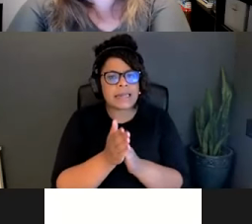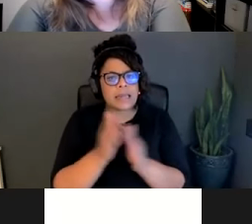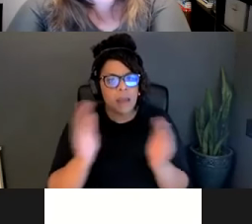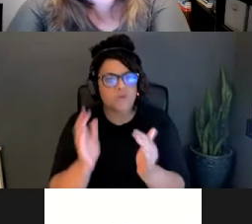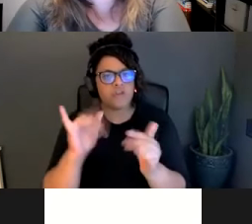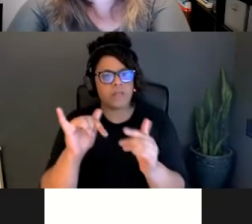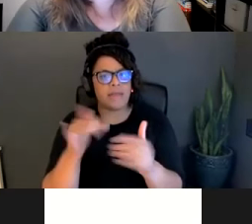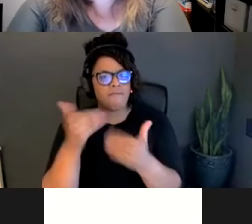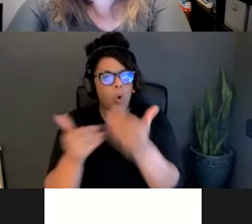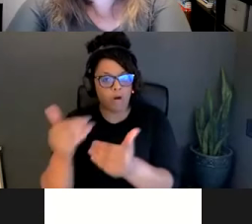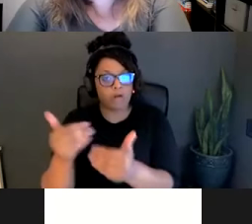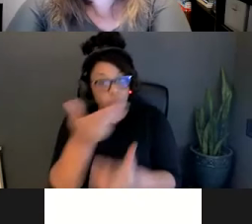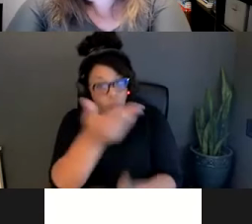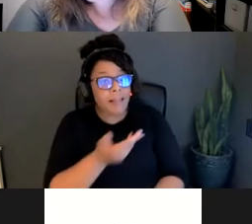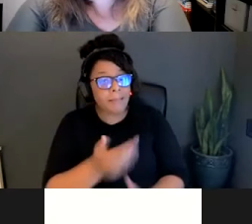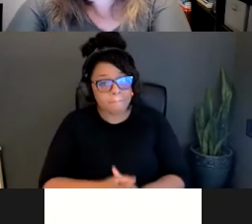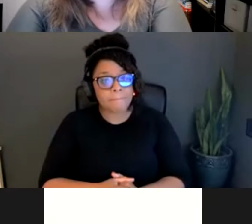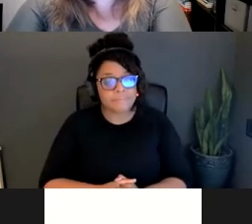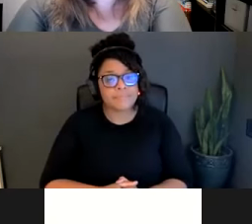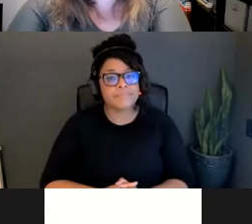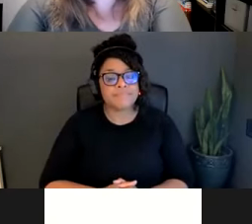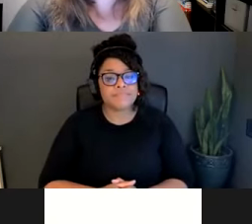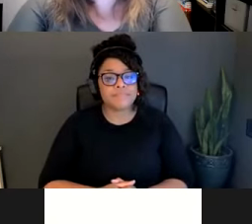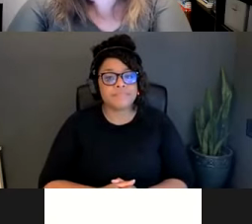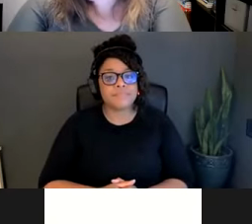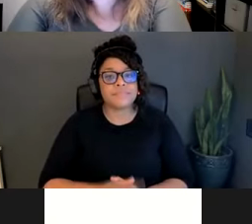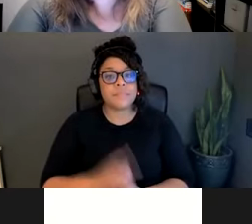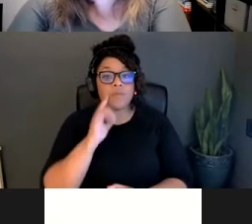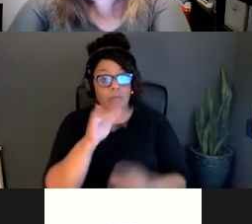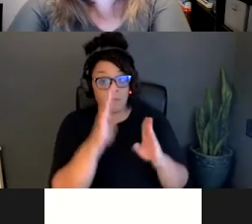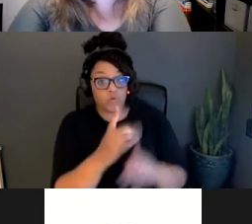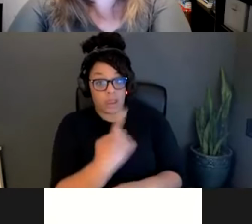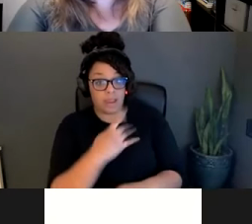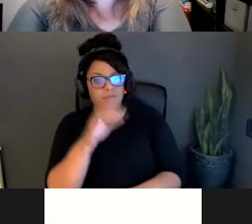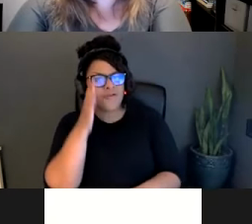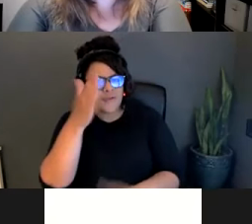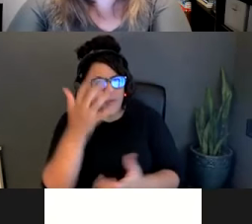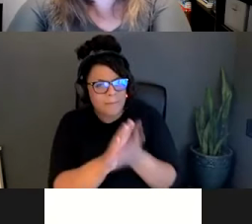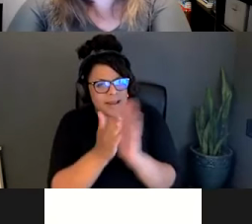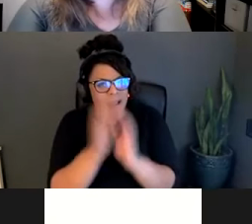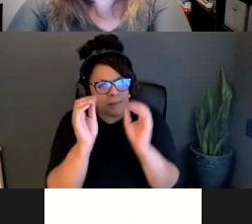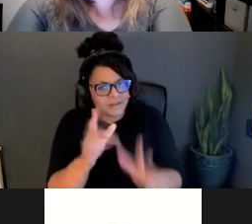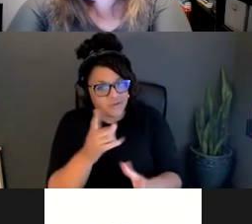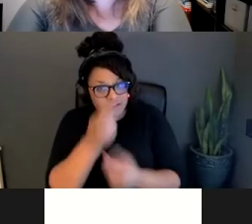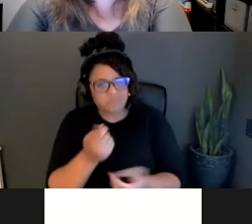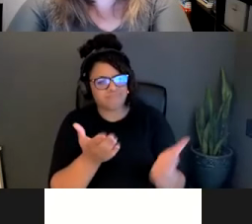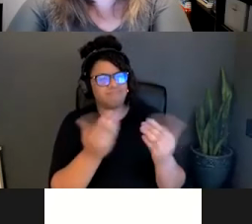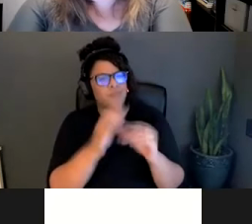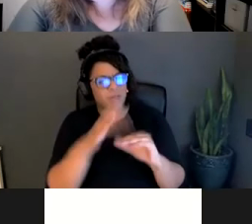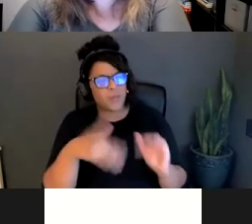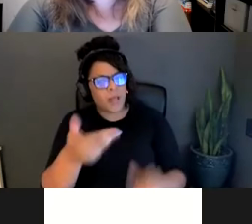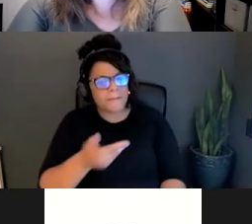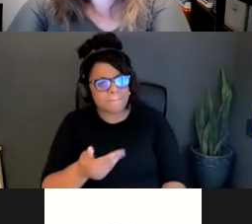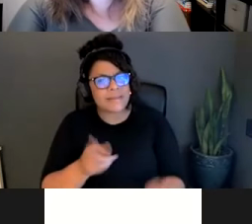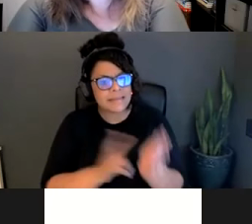you are welcome to come. For that attendee, if you are a future teacher and interested, you are more than welcome to